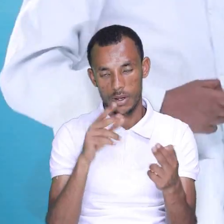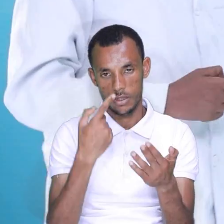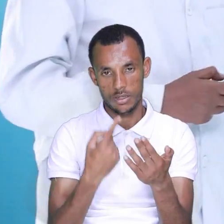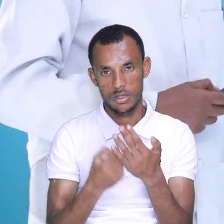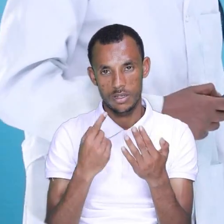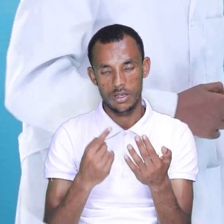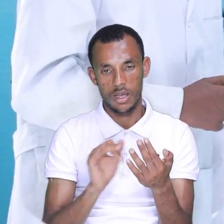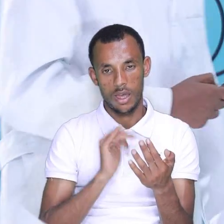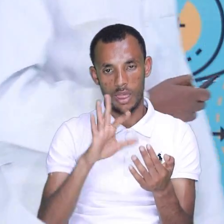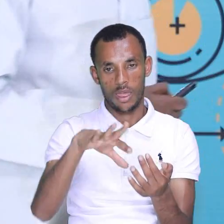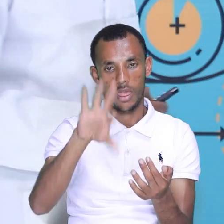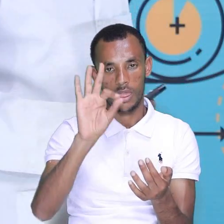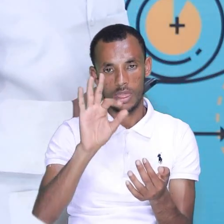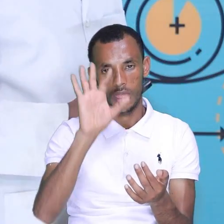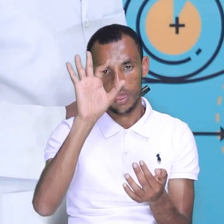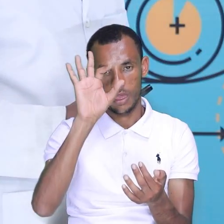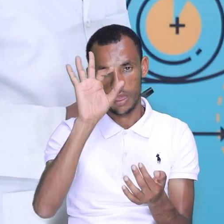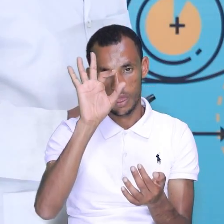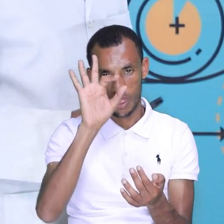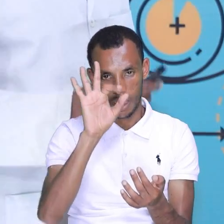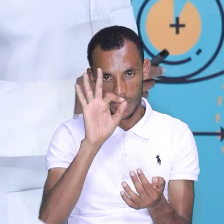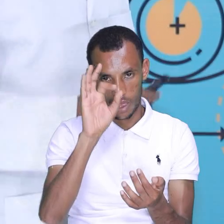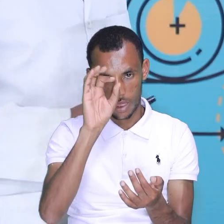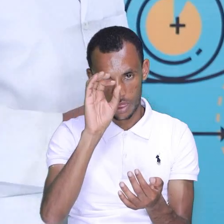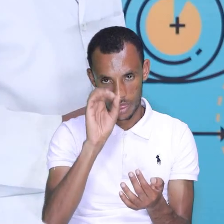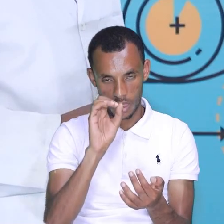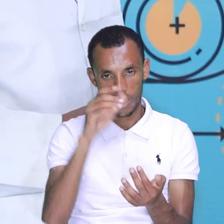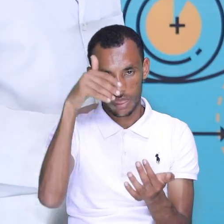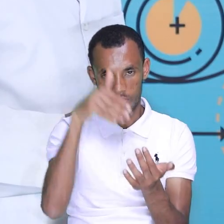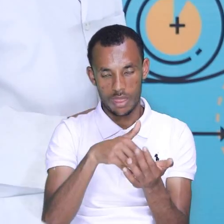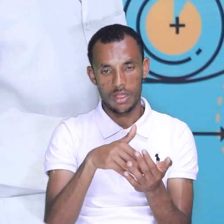one, I will have 90,000 tickets.